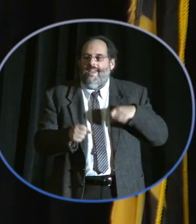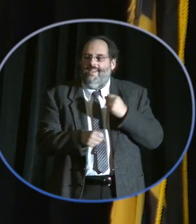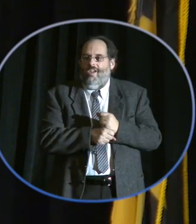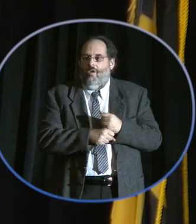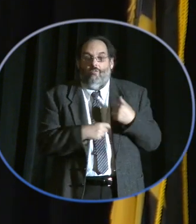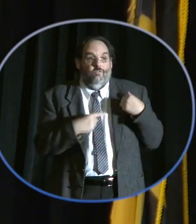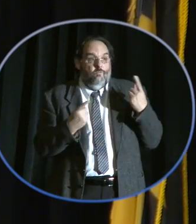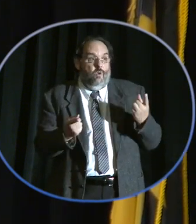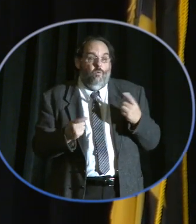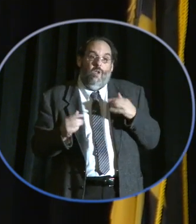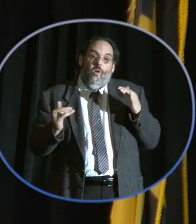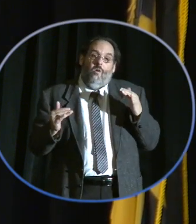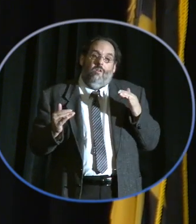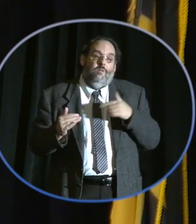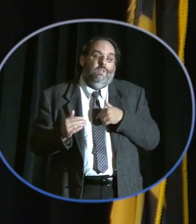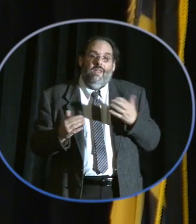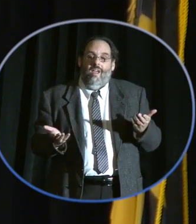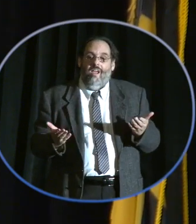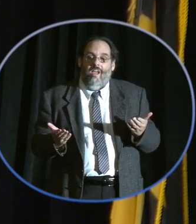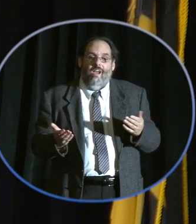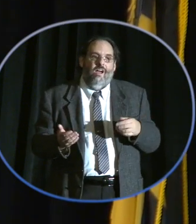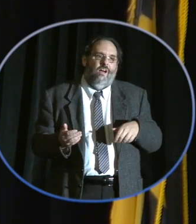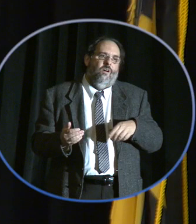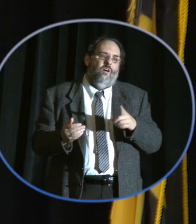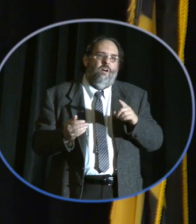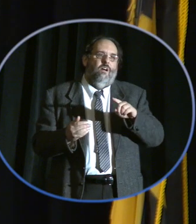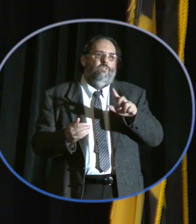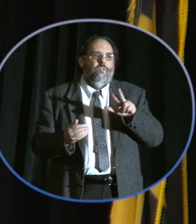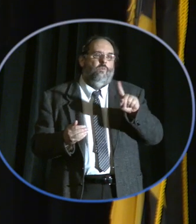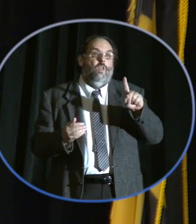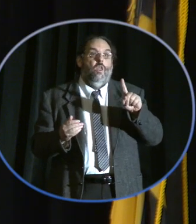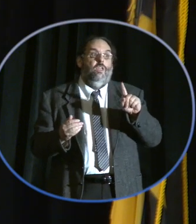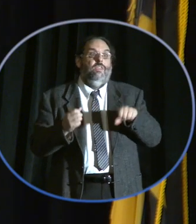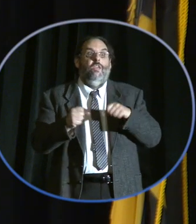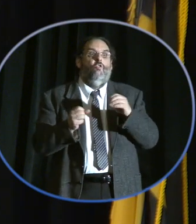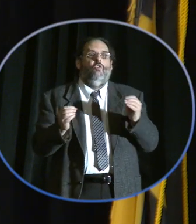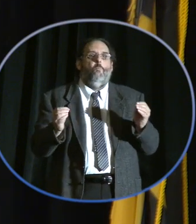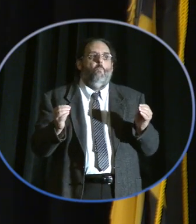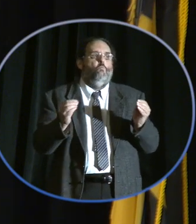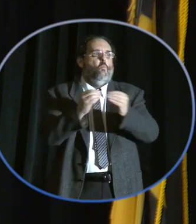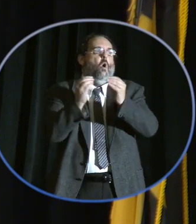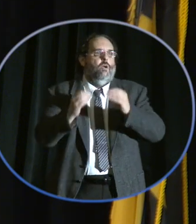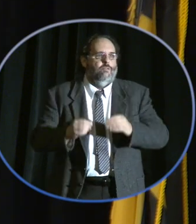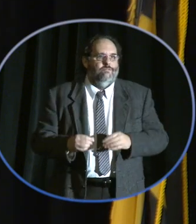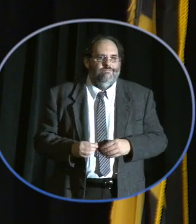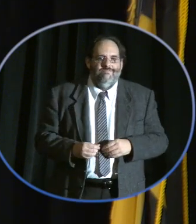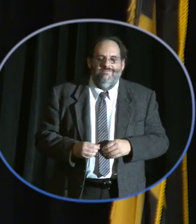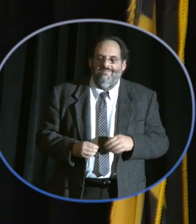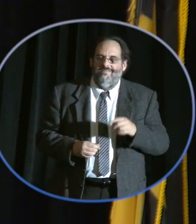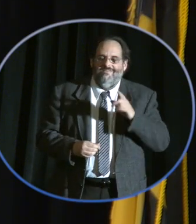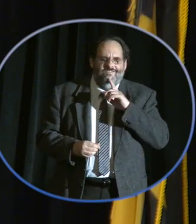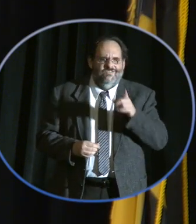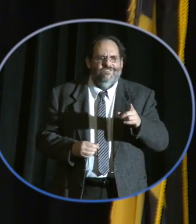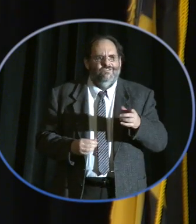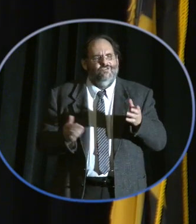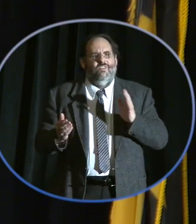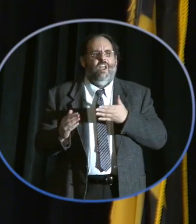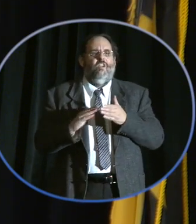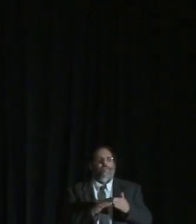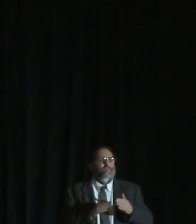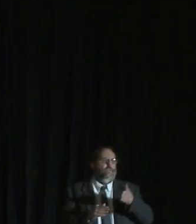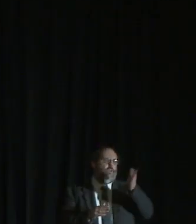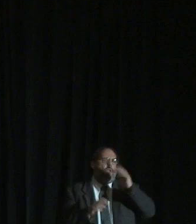years, and we hope to be here another 131 years serving this community. God bless